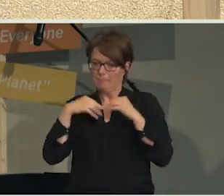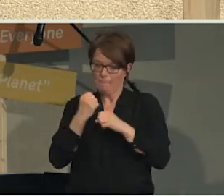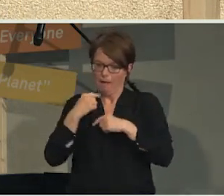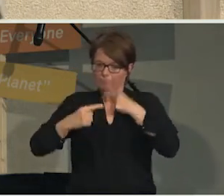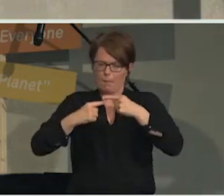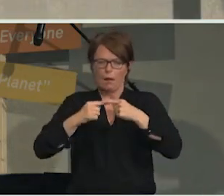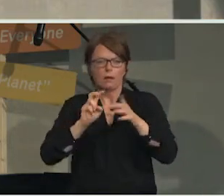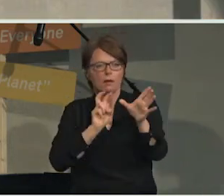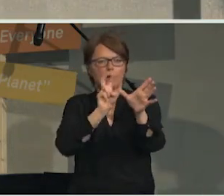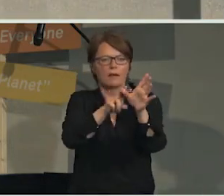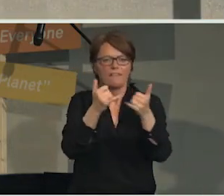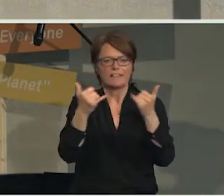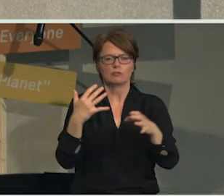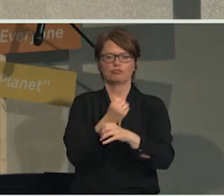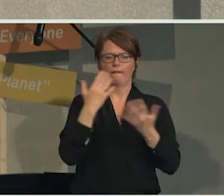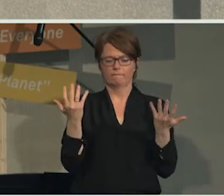I call on you.